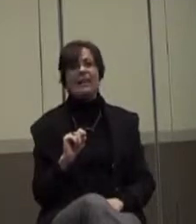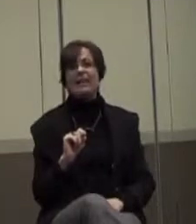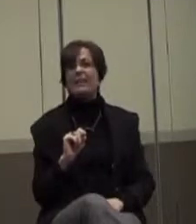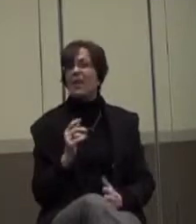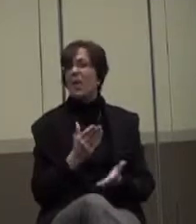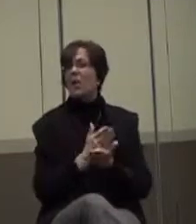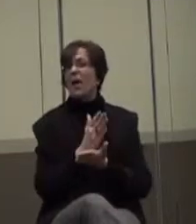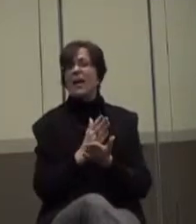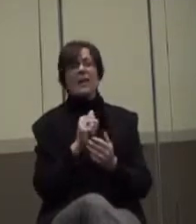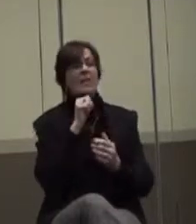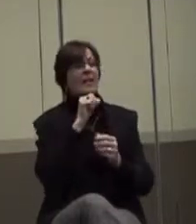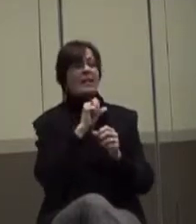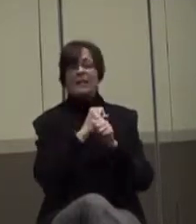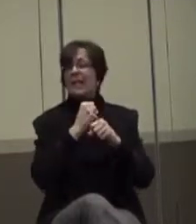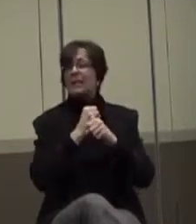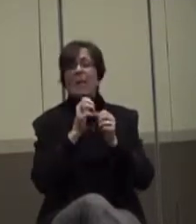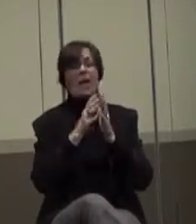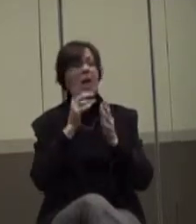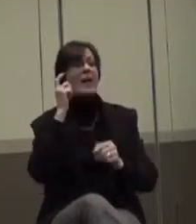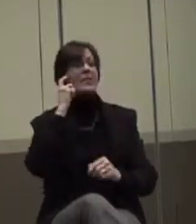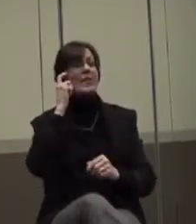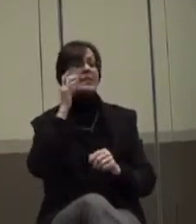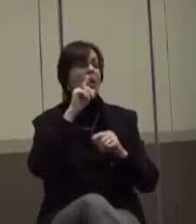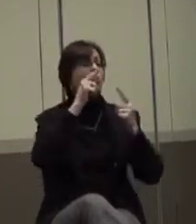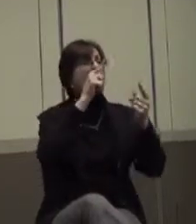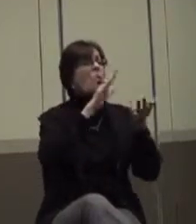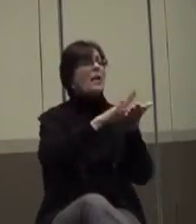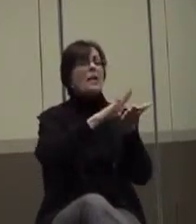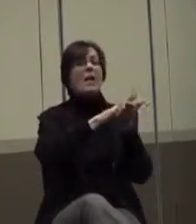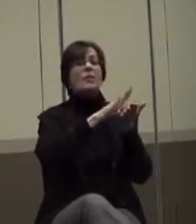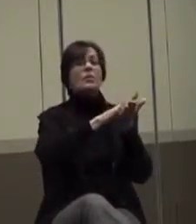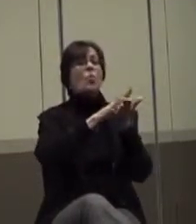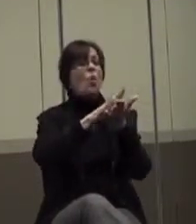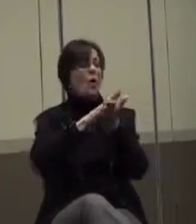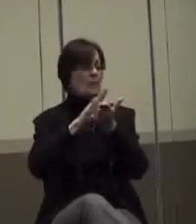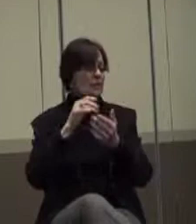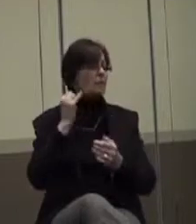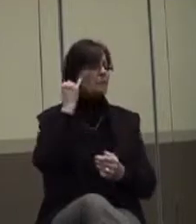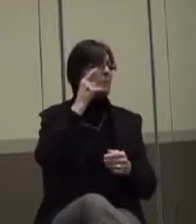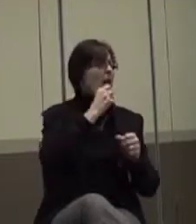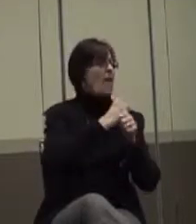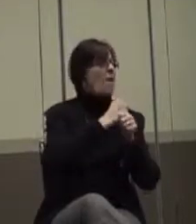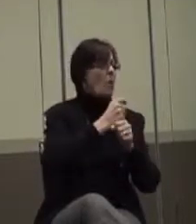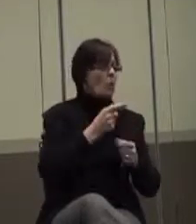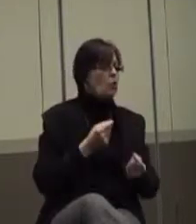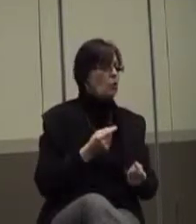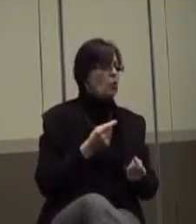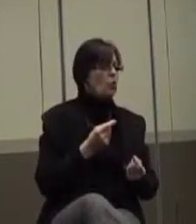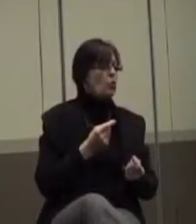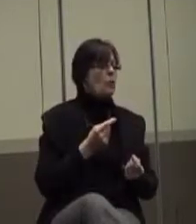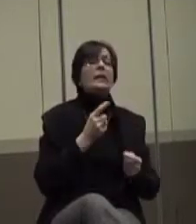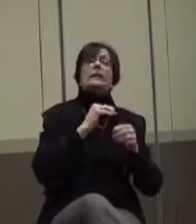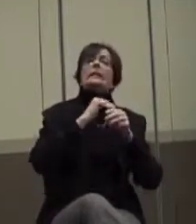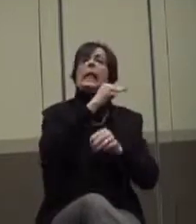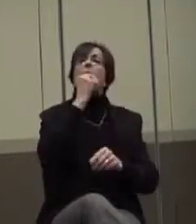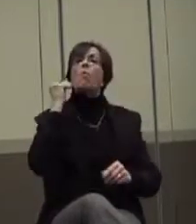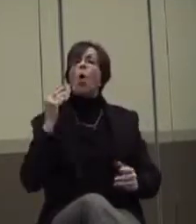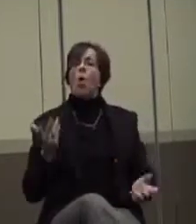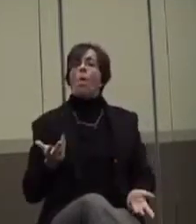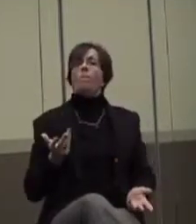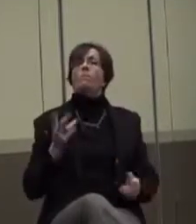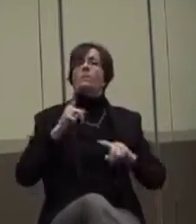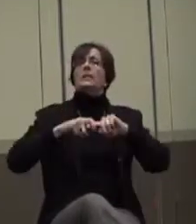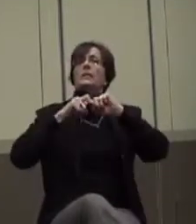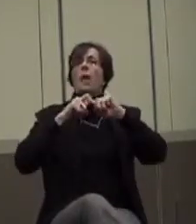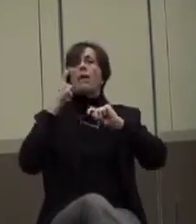Right? I mean, it doesn't make a lot of sense. I mean, I'll go into schools and it's like, all right, so the kid got in a fight. What did you do? Well, I sent him home. He's on suspension for a